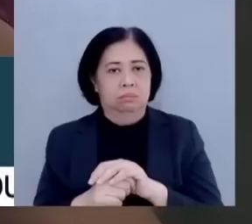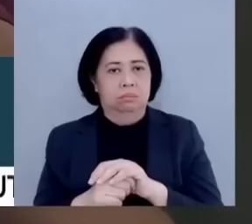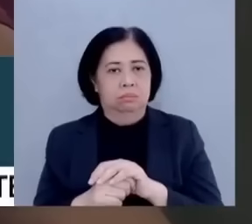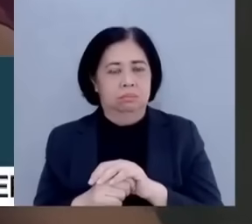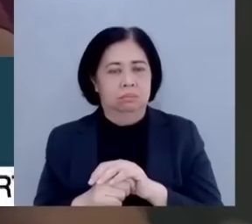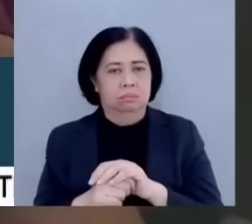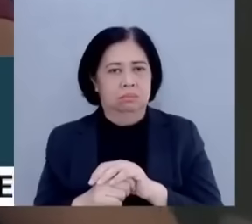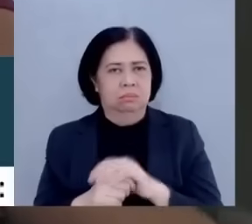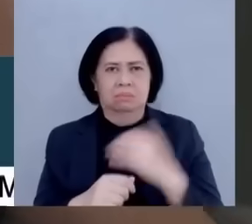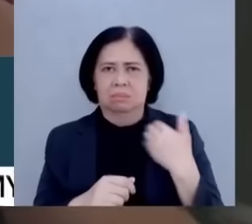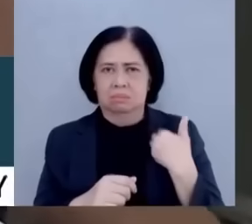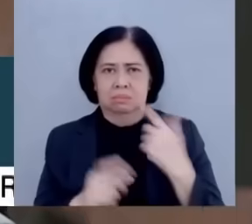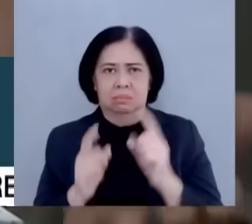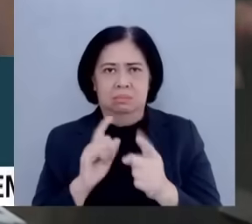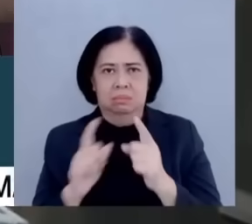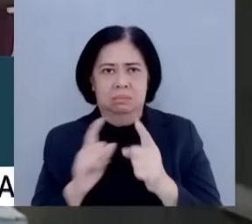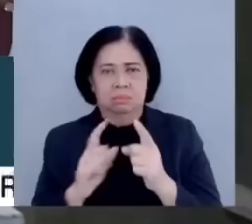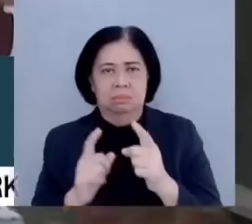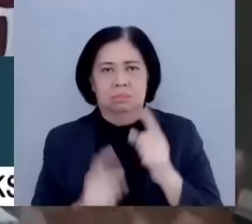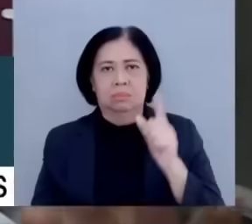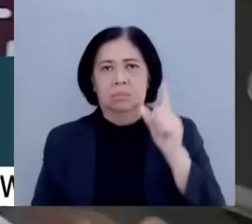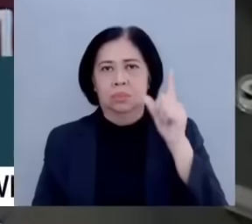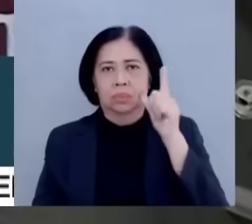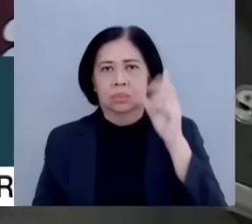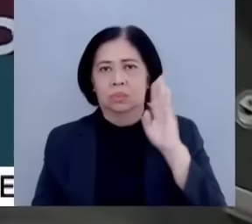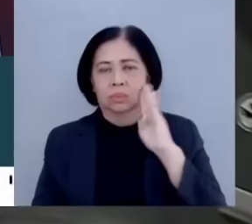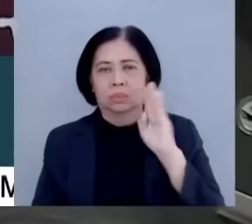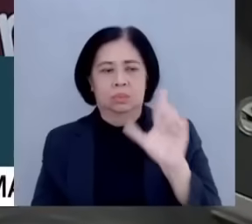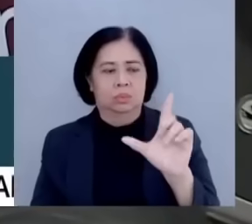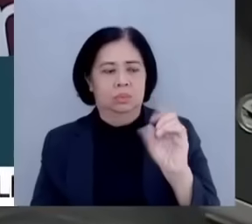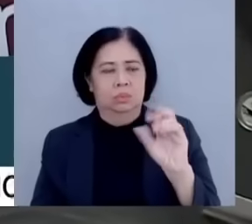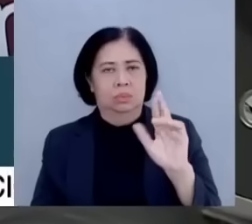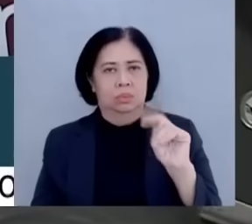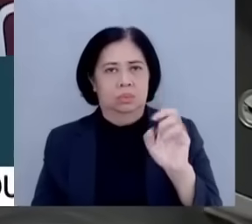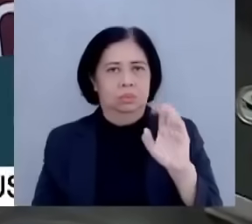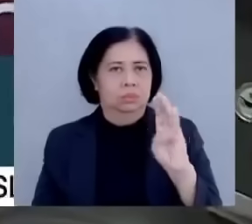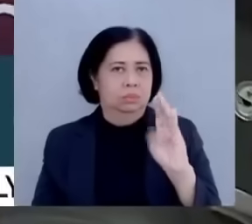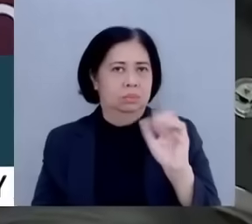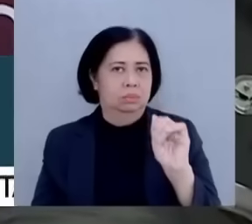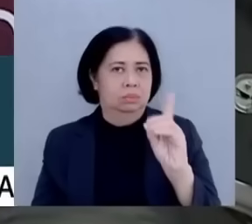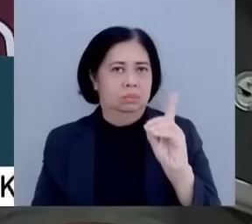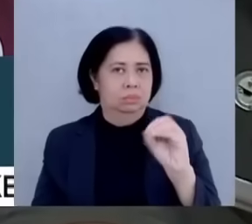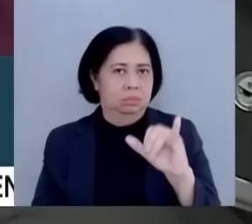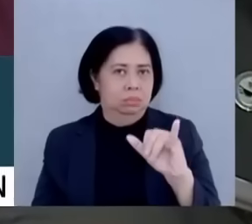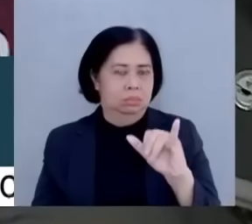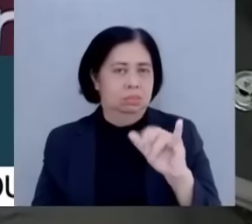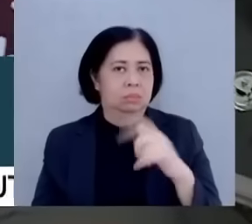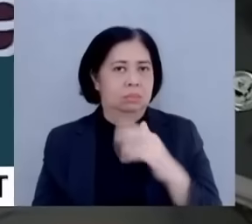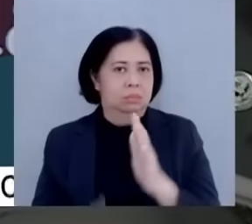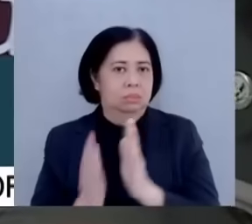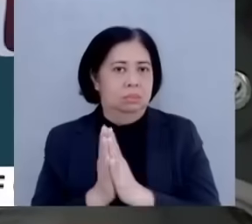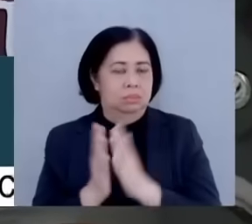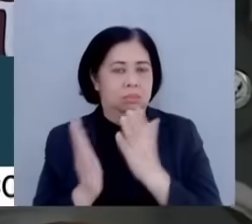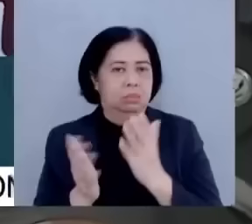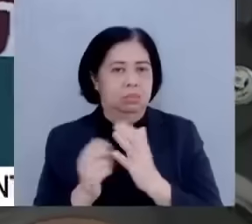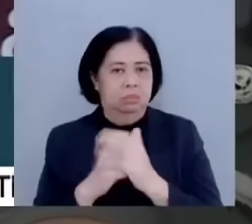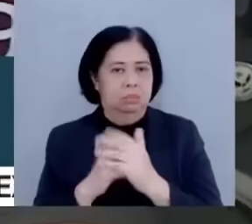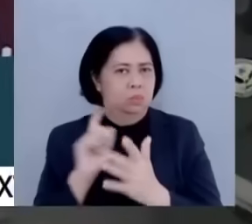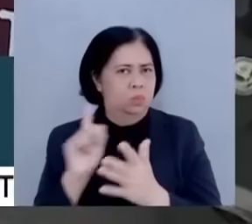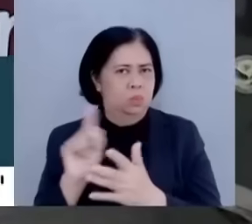I have not talked to Lorraine Badoy, no? So let me just talk to her and ask her, no, kung ano